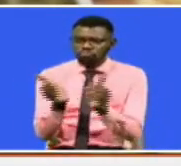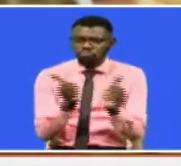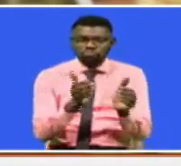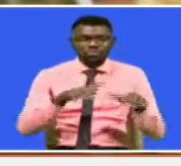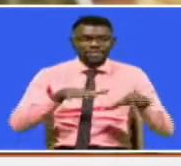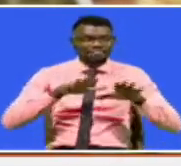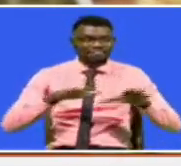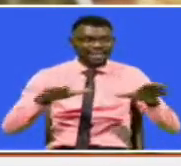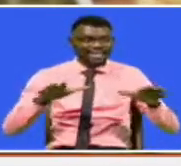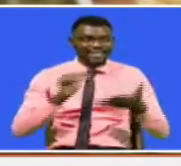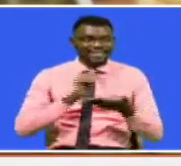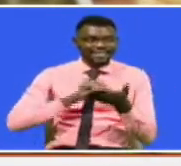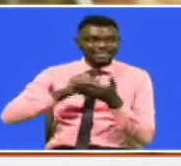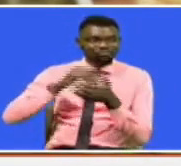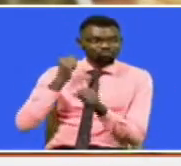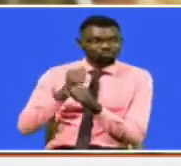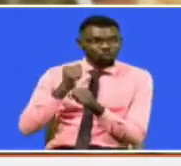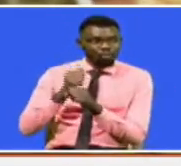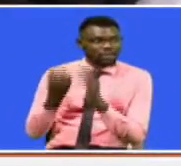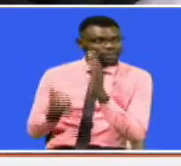we've created jobs.